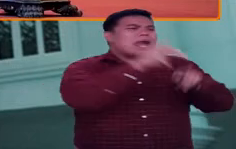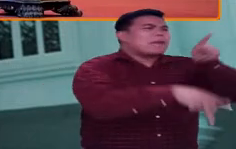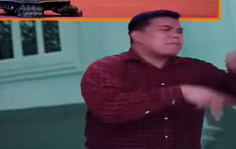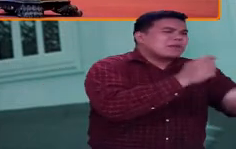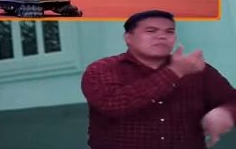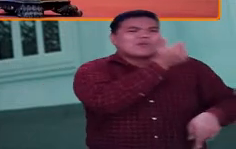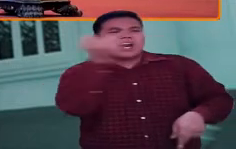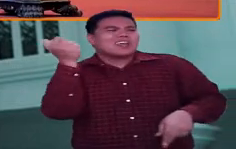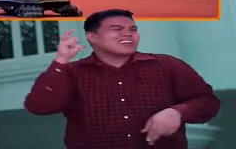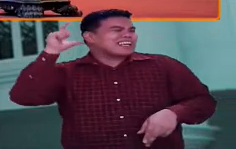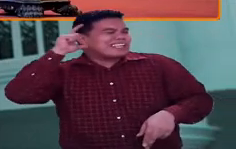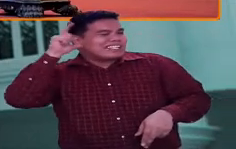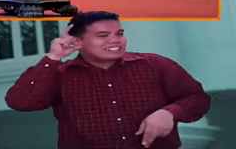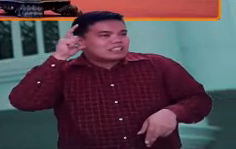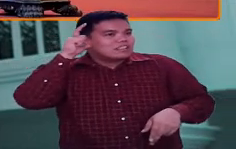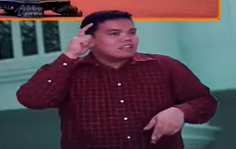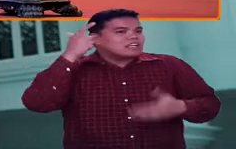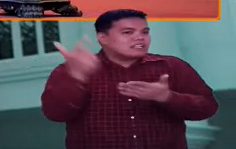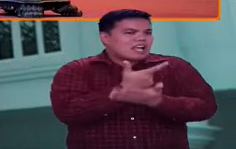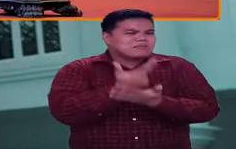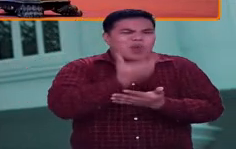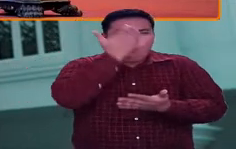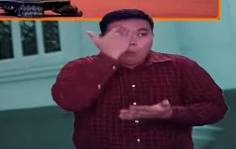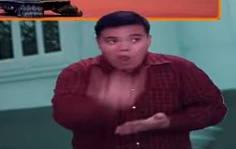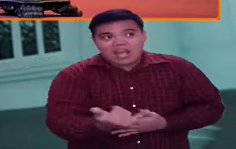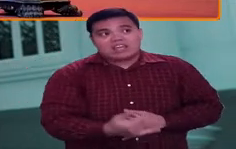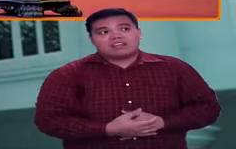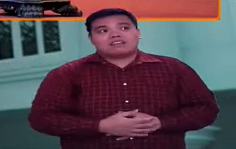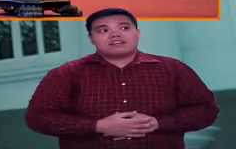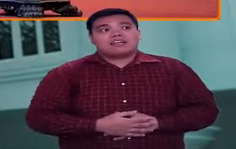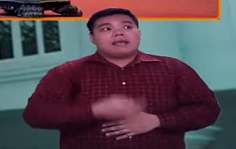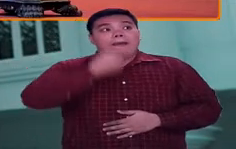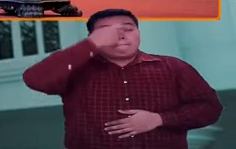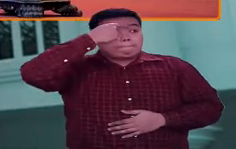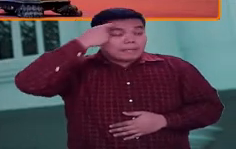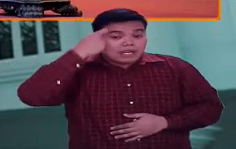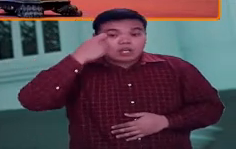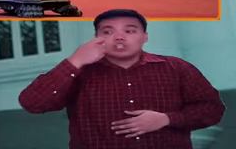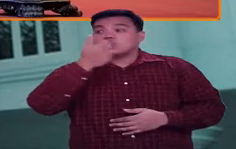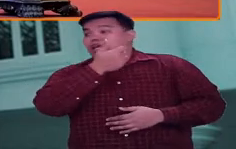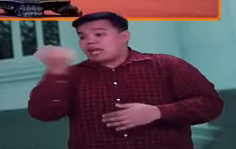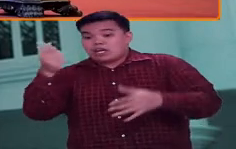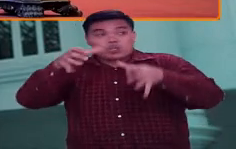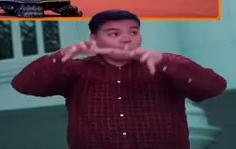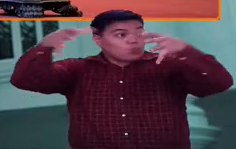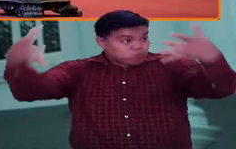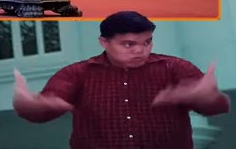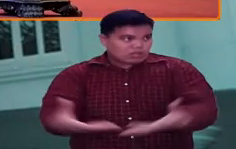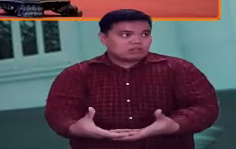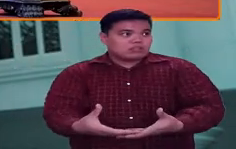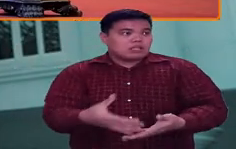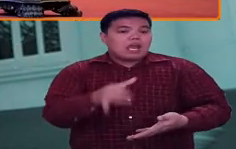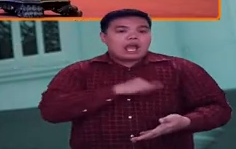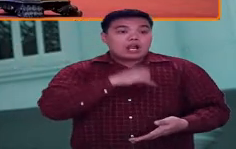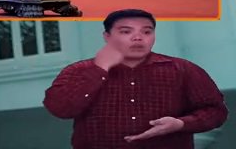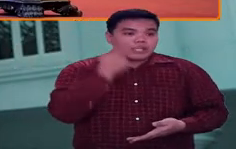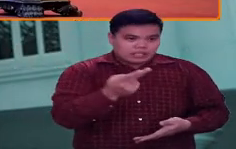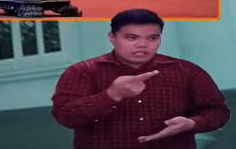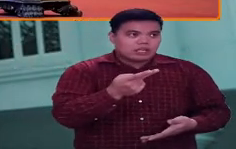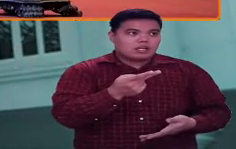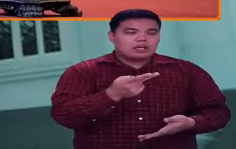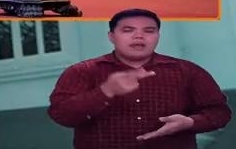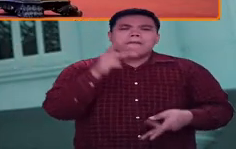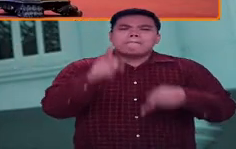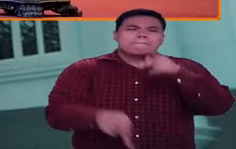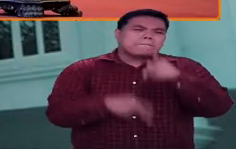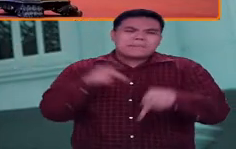to hear the gospel? Why do they need to hear the gospel? Because everywhere in the world that I go, I find people are